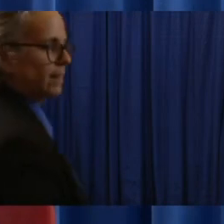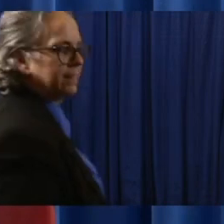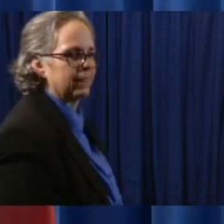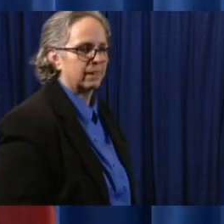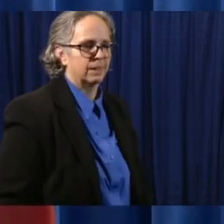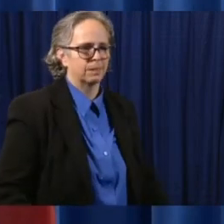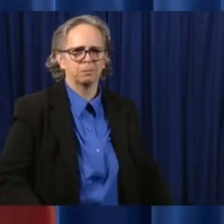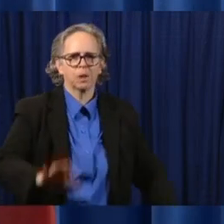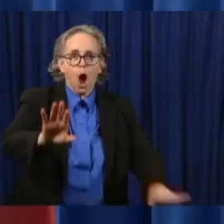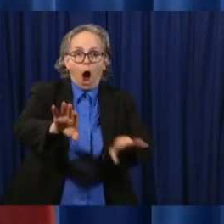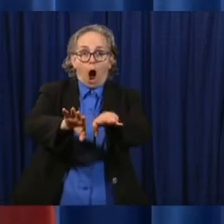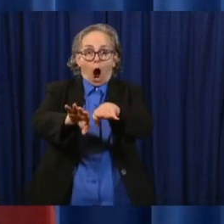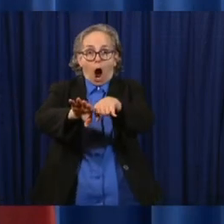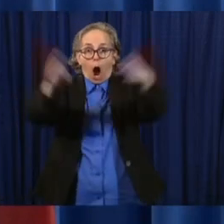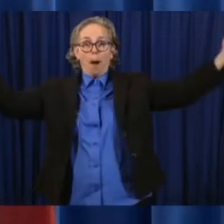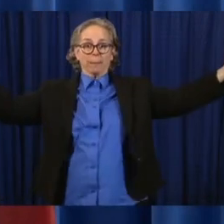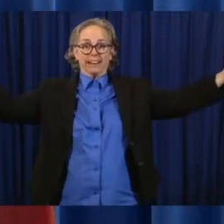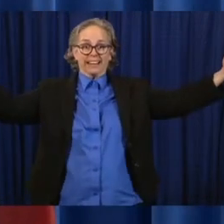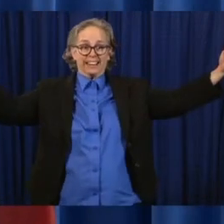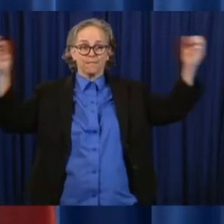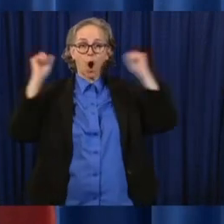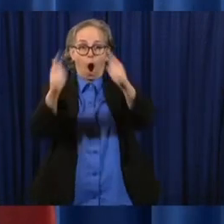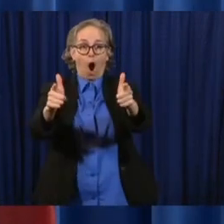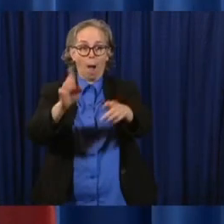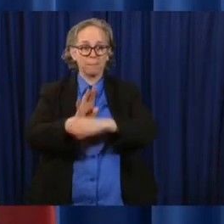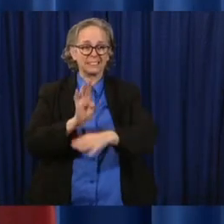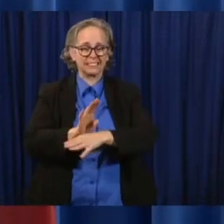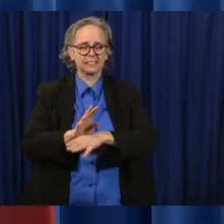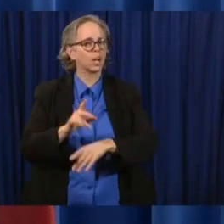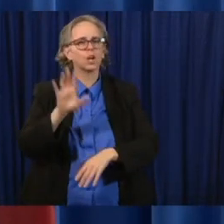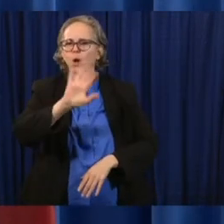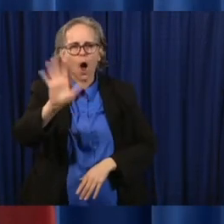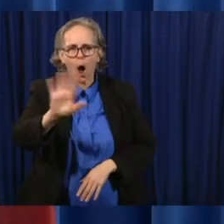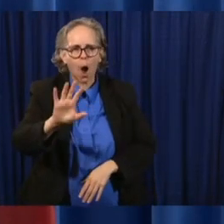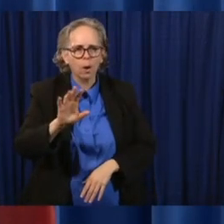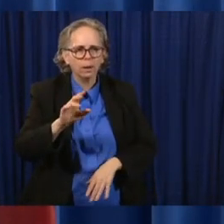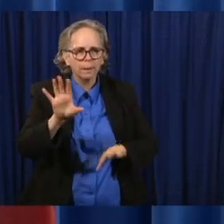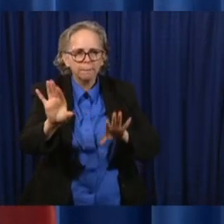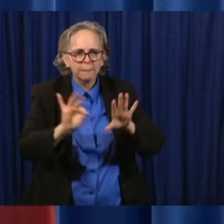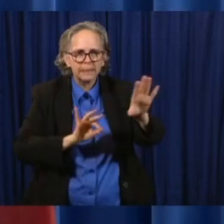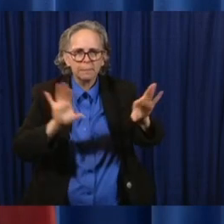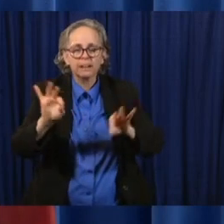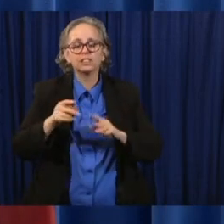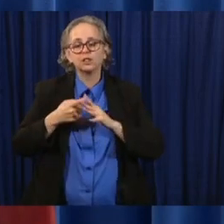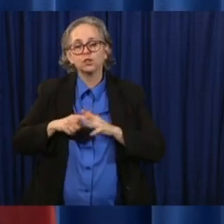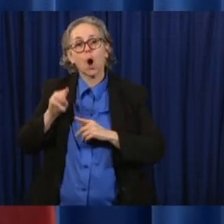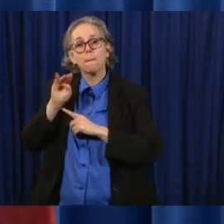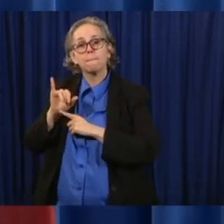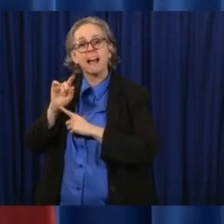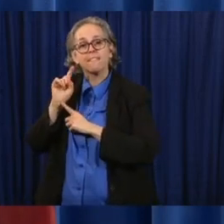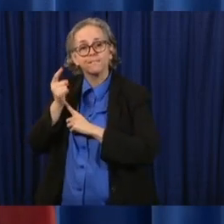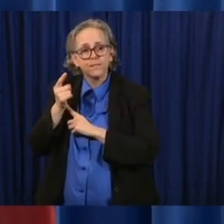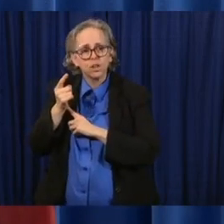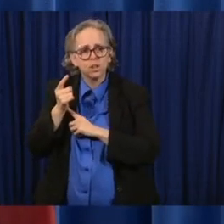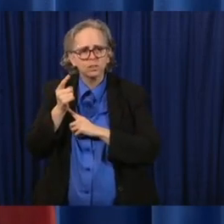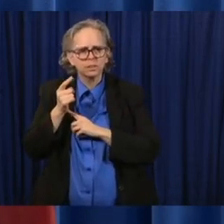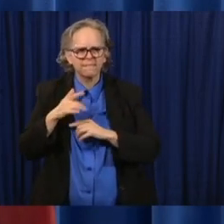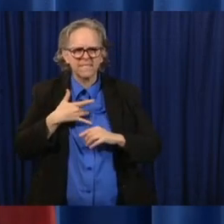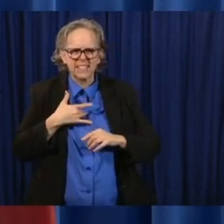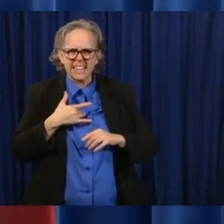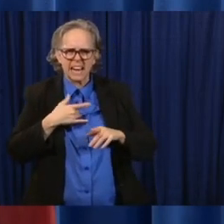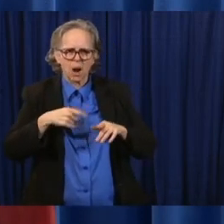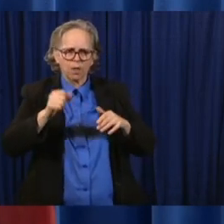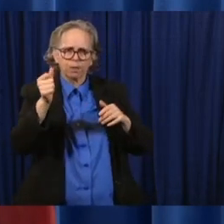want to do it right. And that's, we think it's consistent with what the president has laid out. The